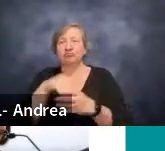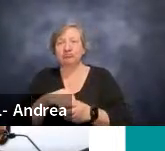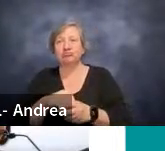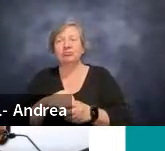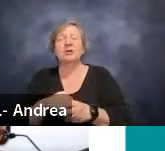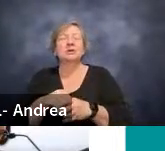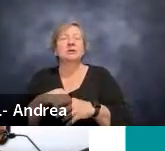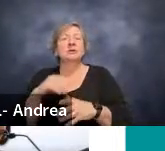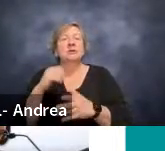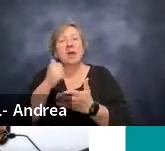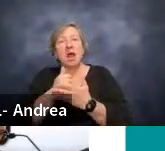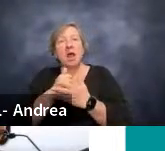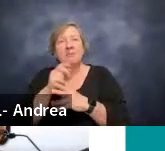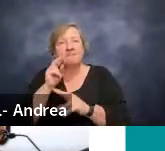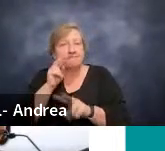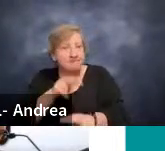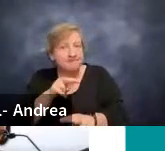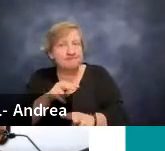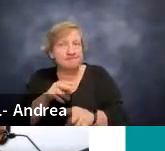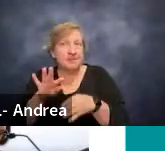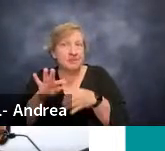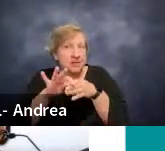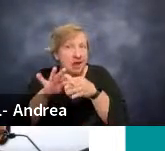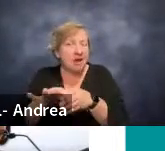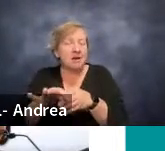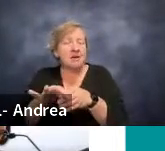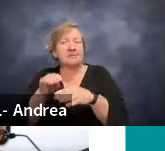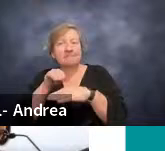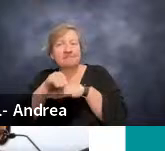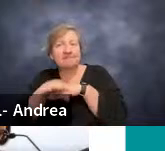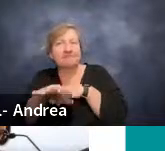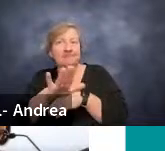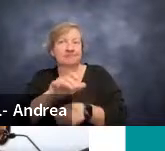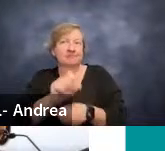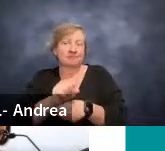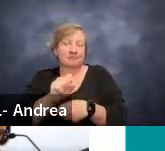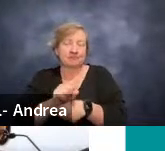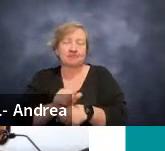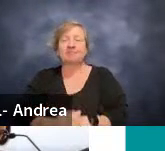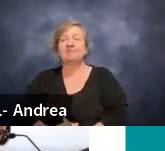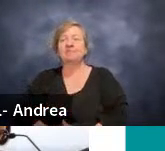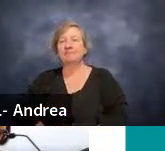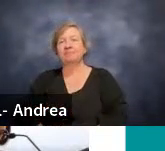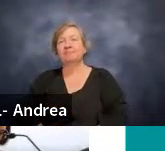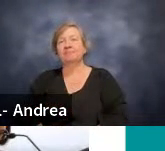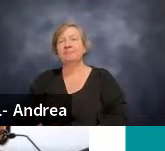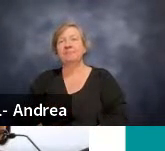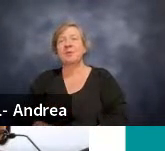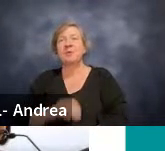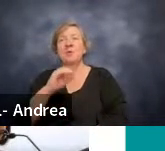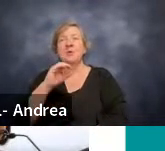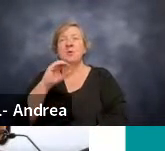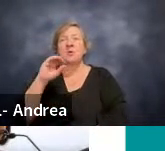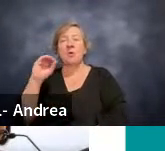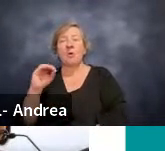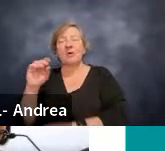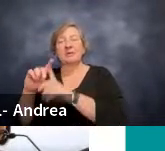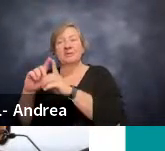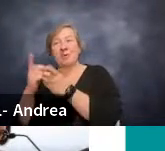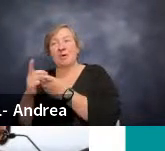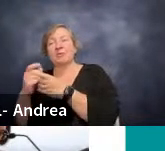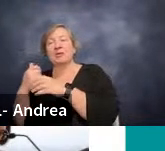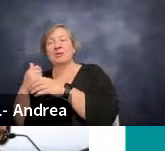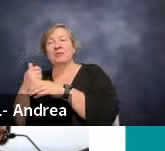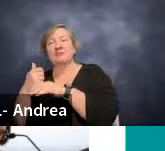provide oversight and guidance as we shaped the program's work. The Oregon Department of Transportation and Washington